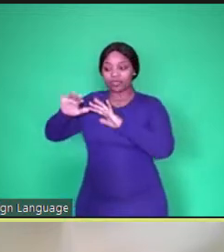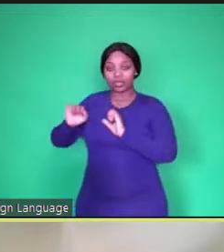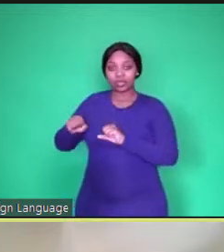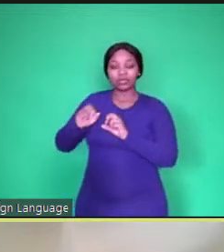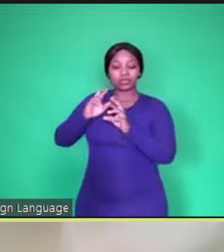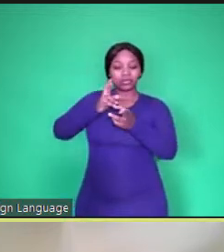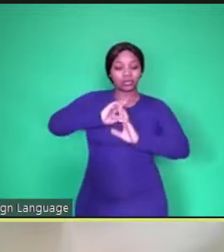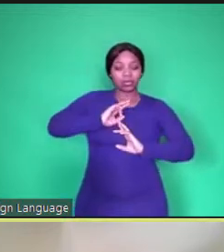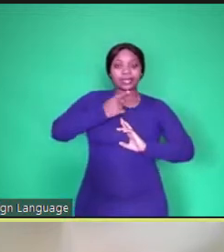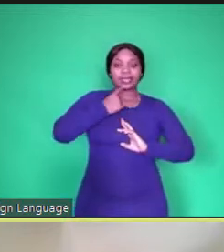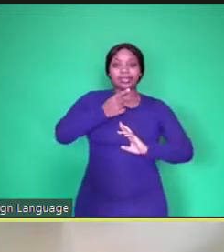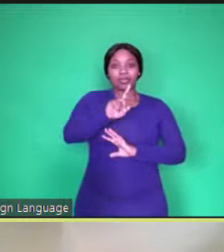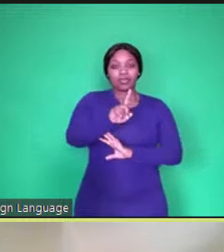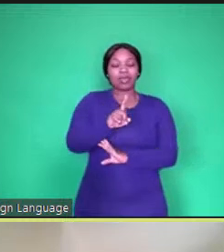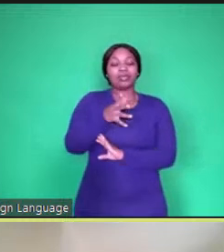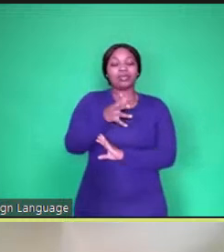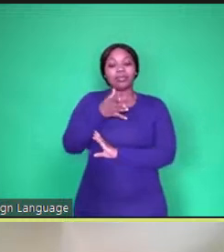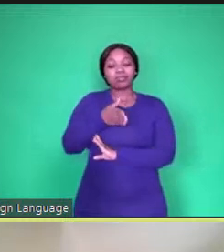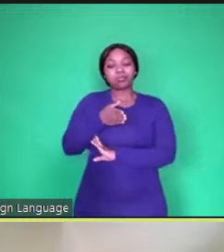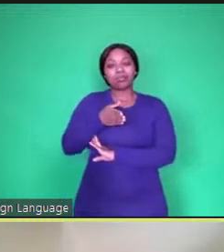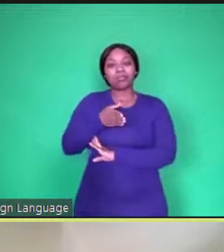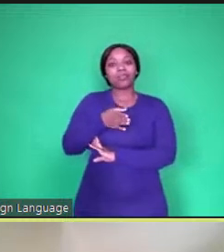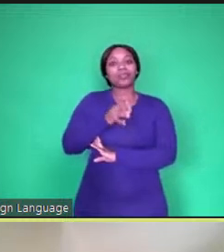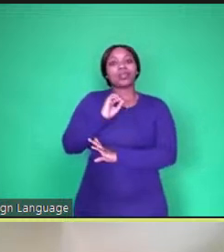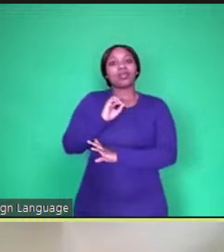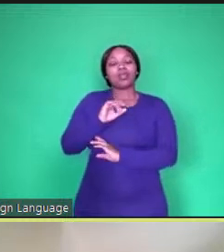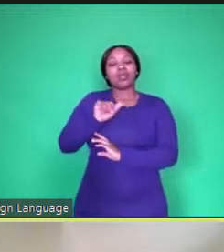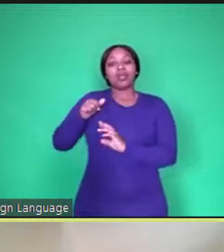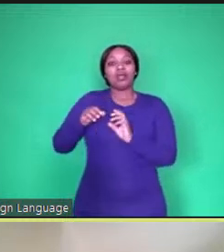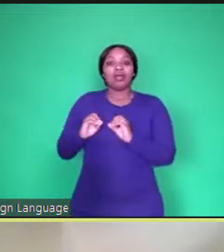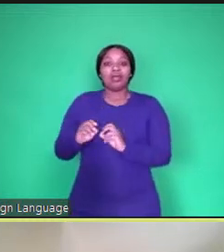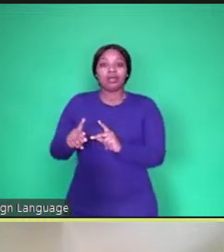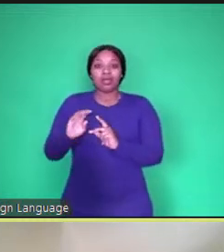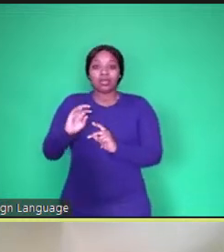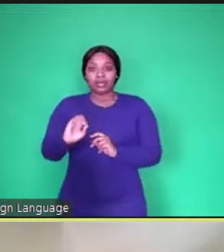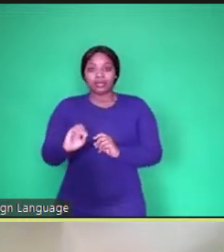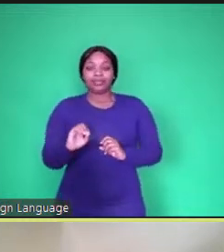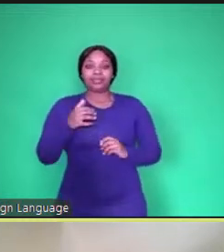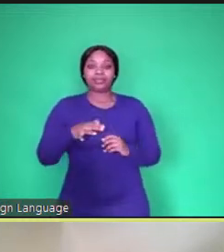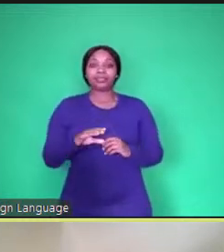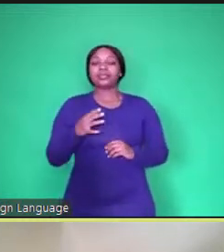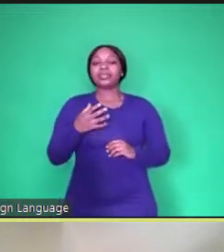least on other holidays or irregular. And then we had